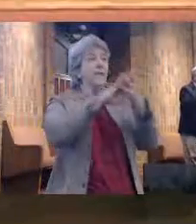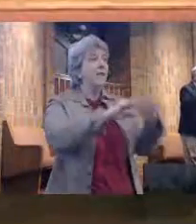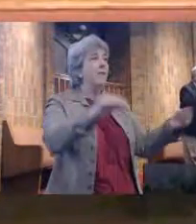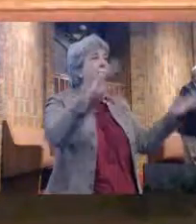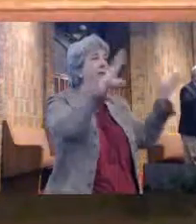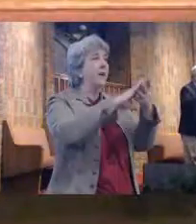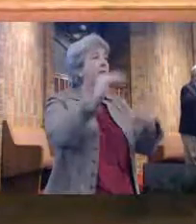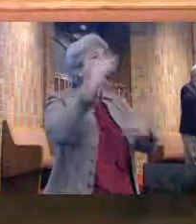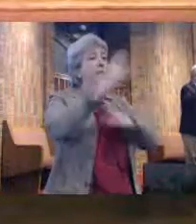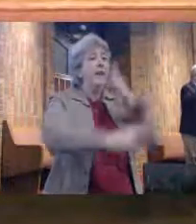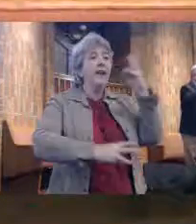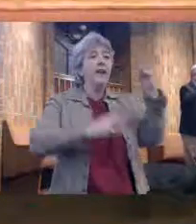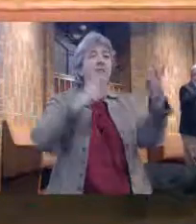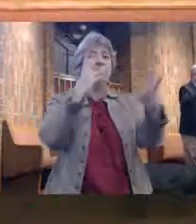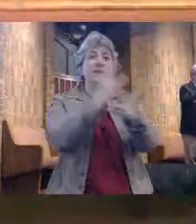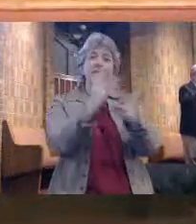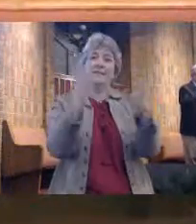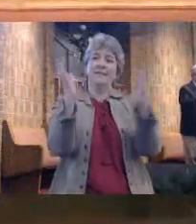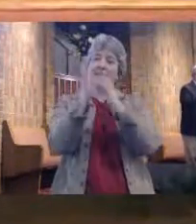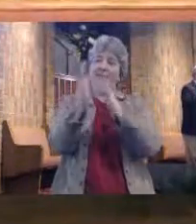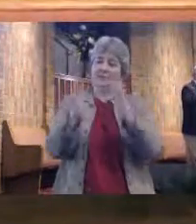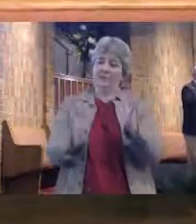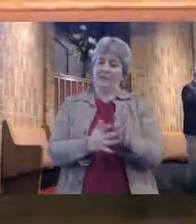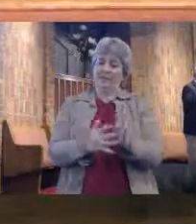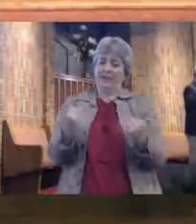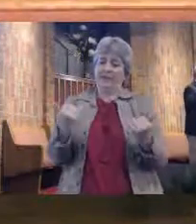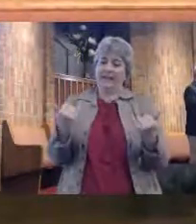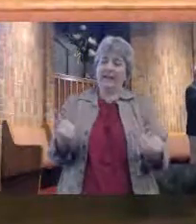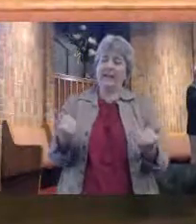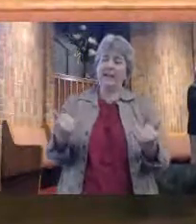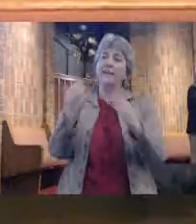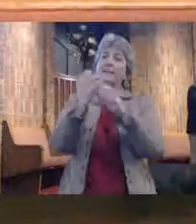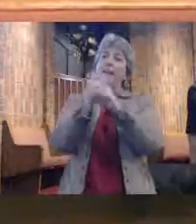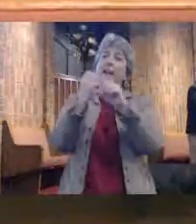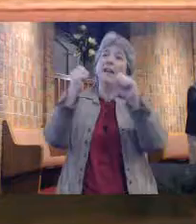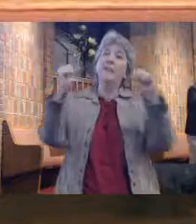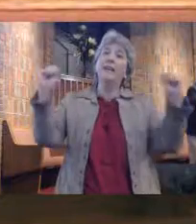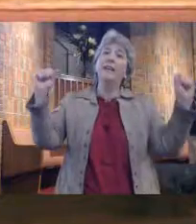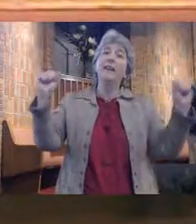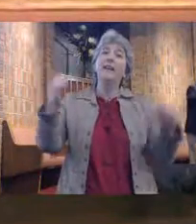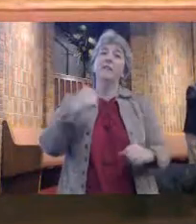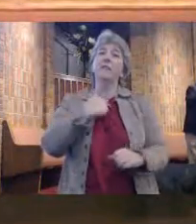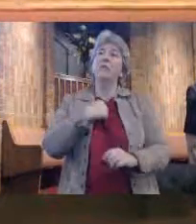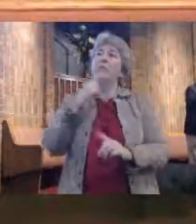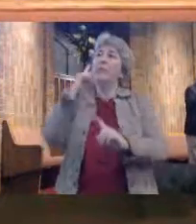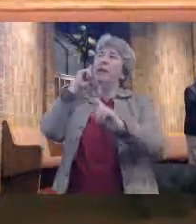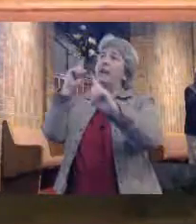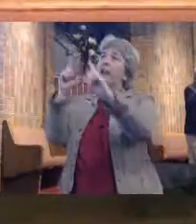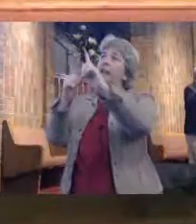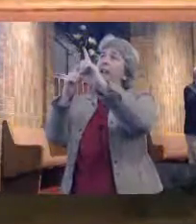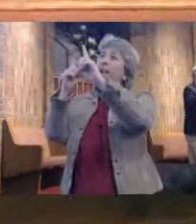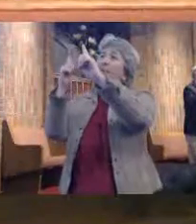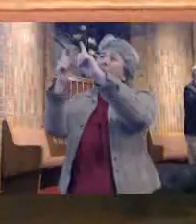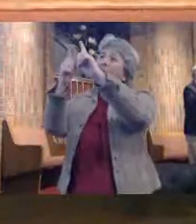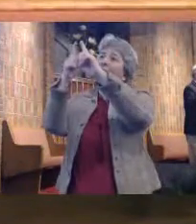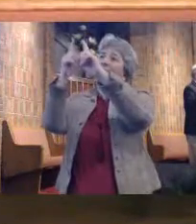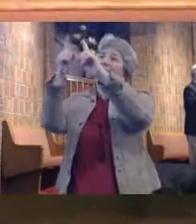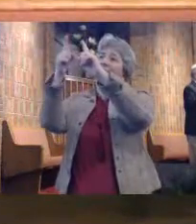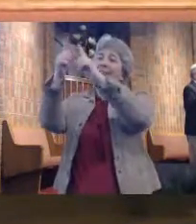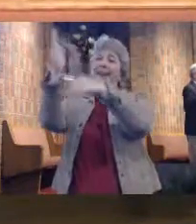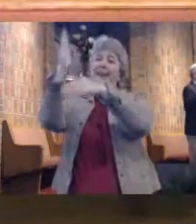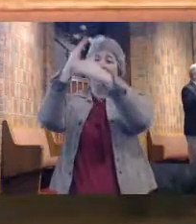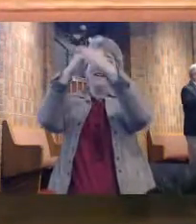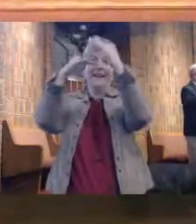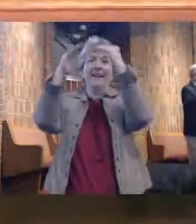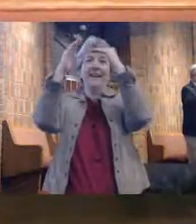Telling the world that Jesus saves today. Yes, I'm in the glory land